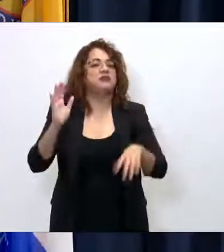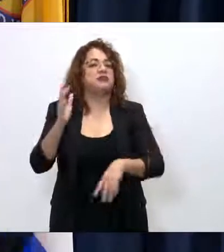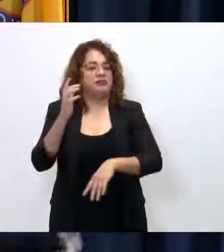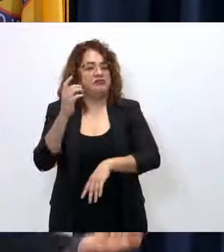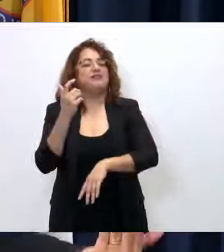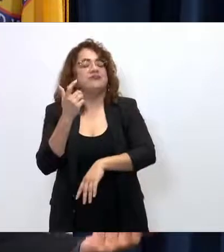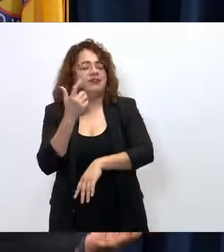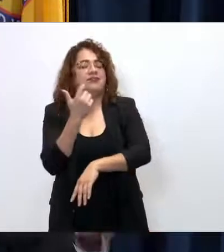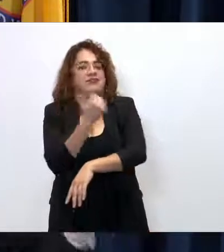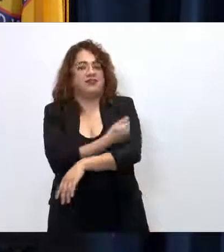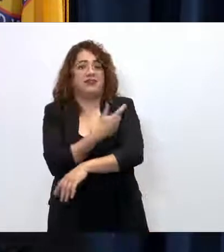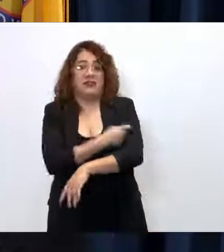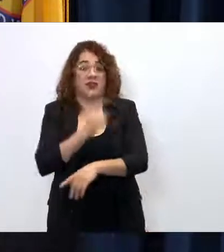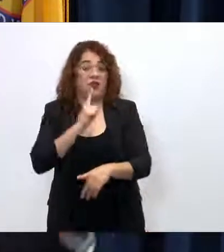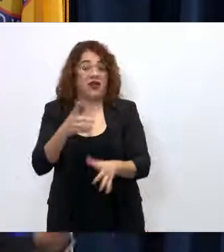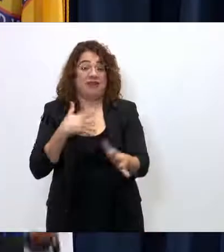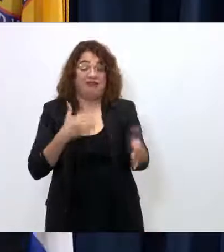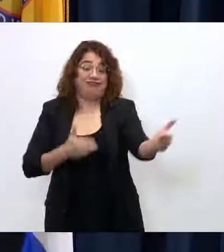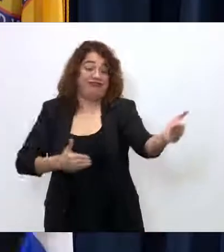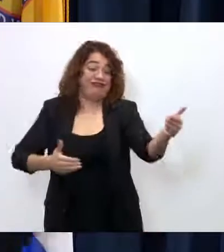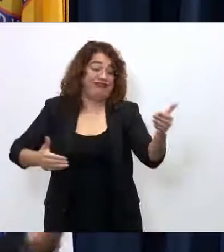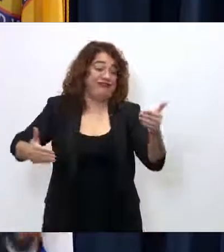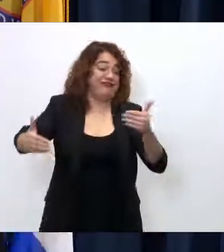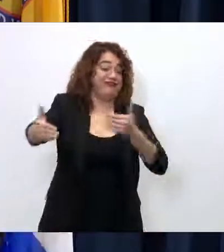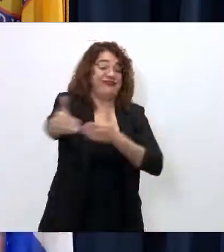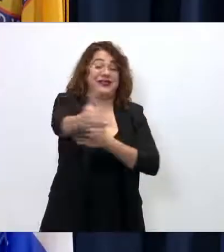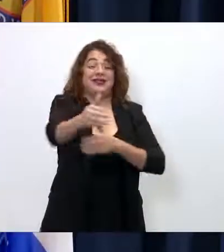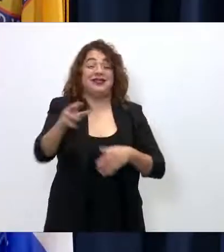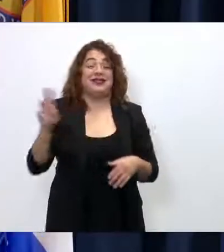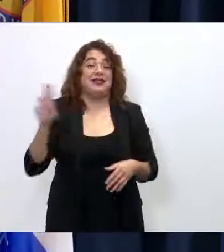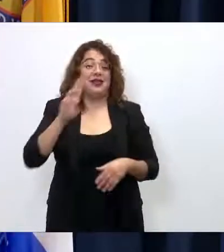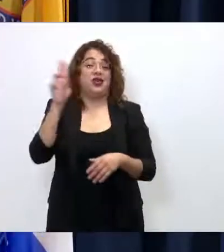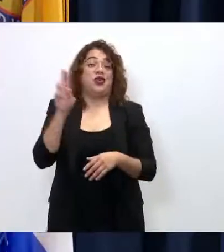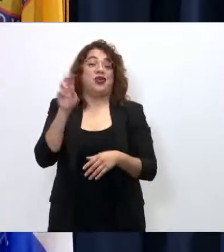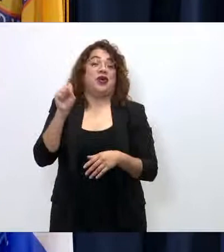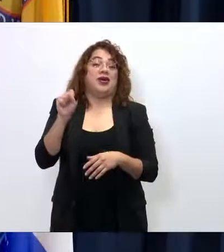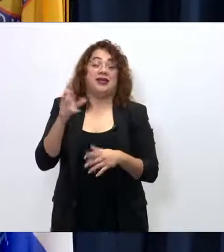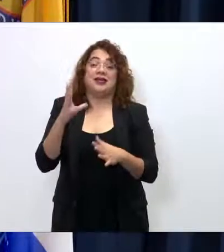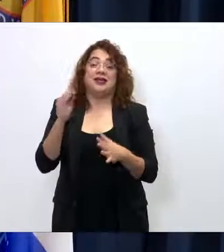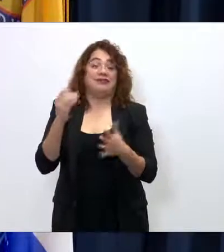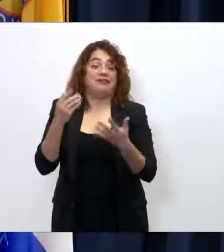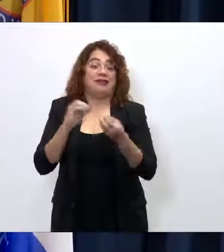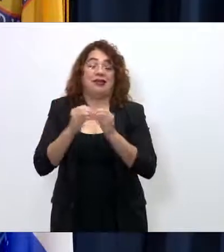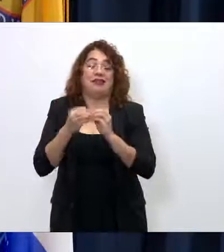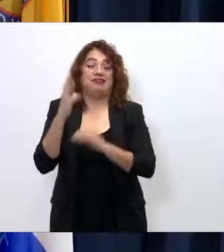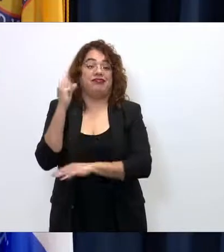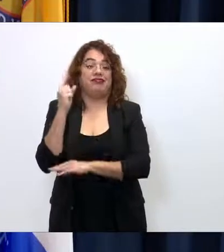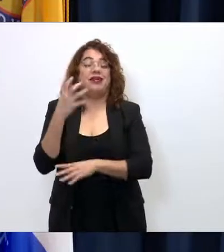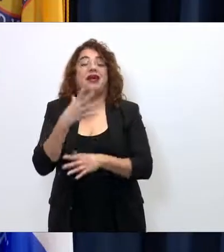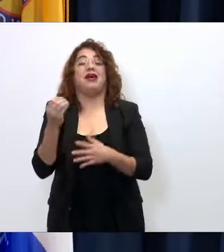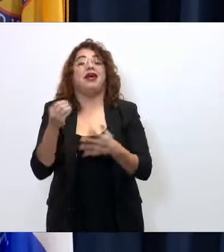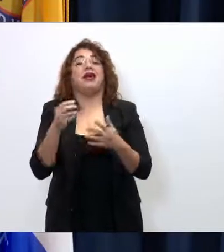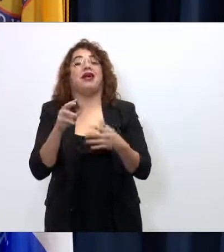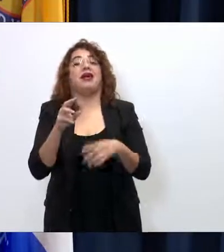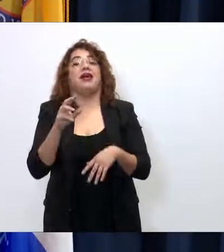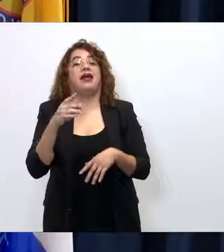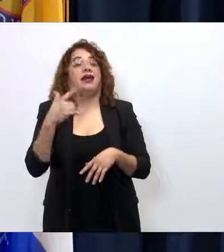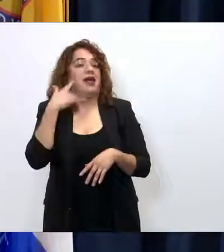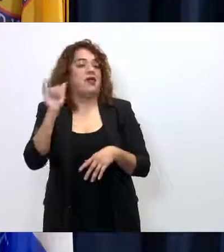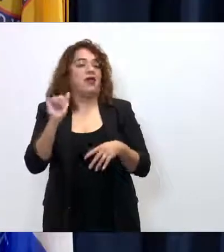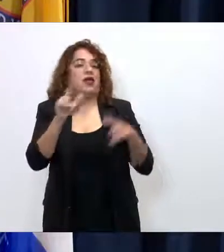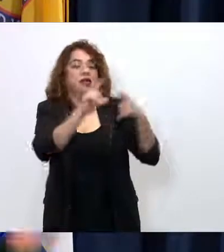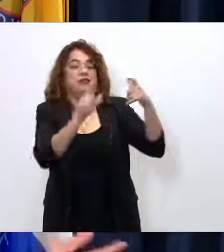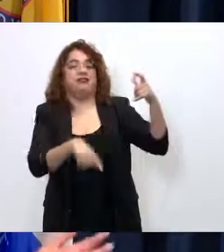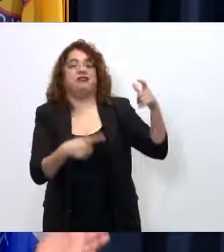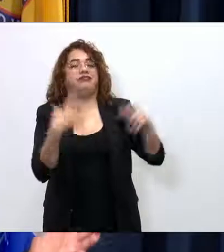really outpacing where the country and the state has been on these numbers. So thank you for getting vaccinated.